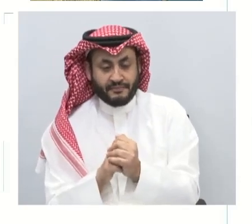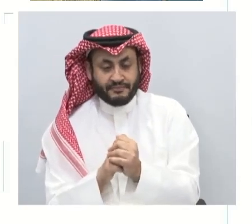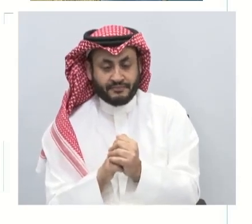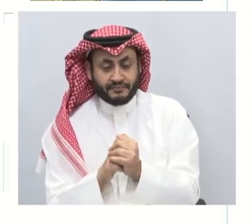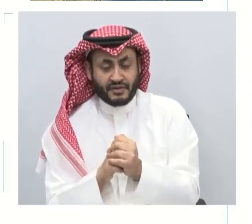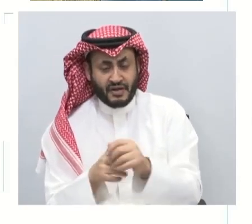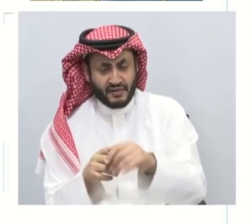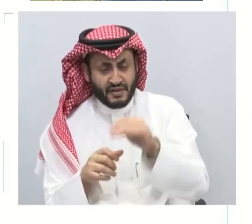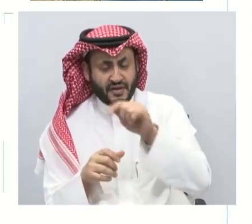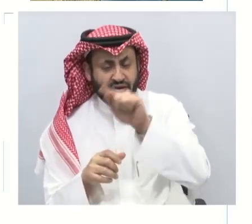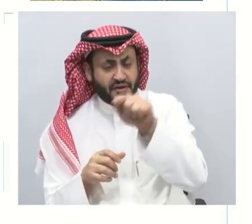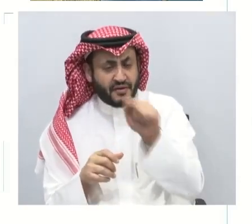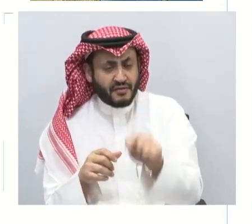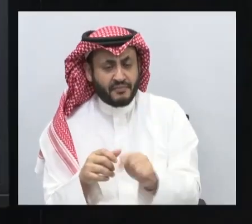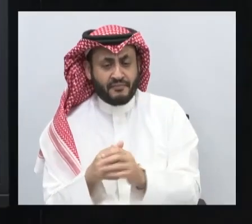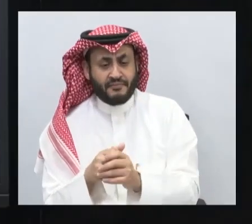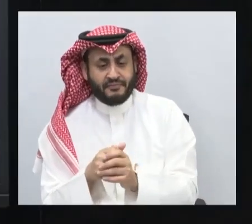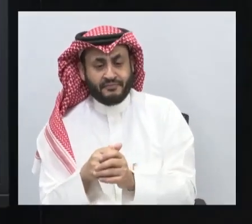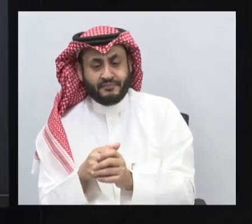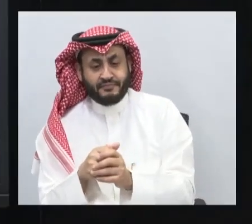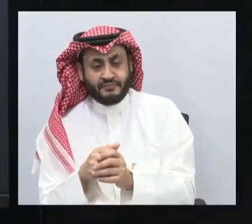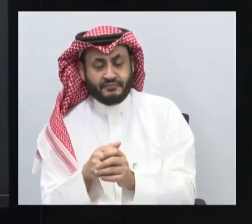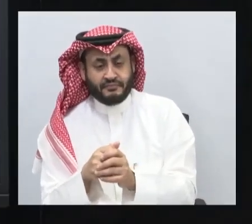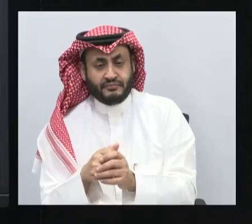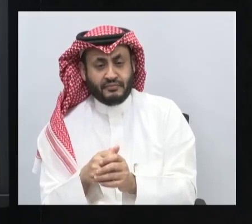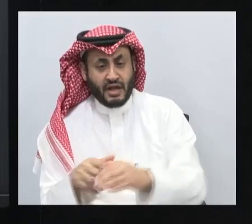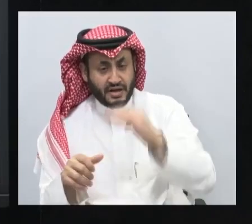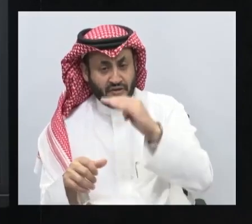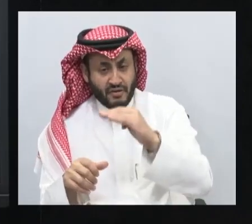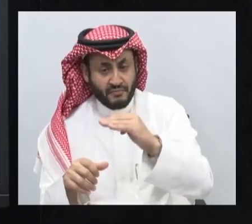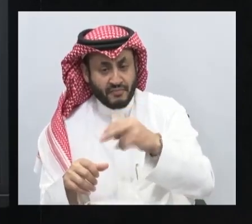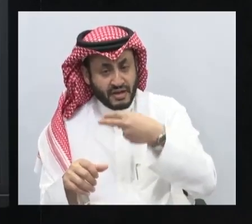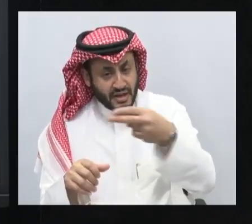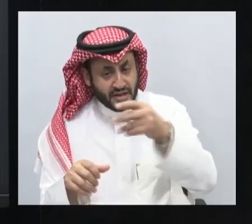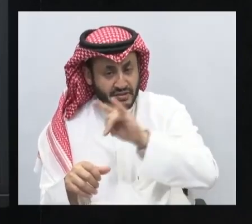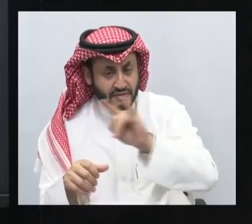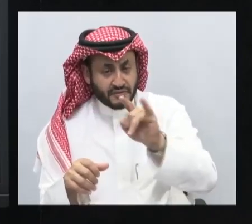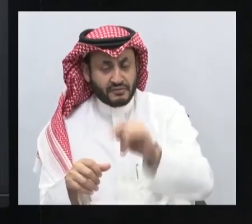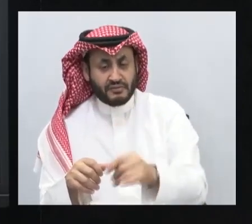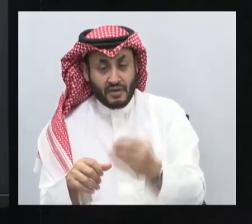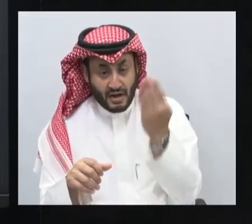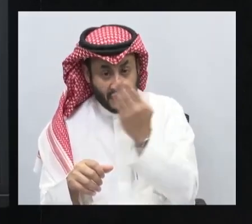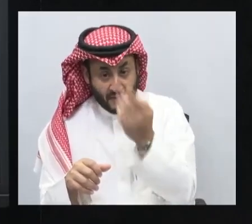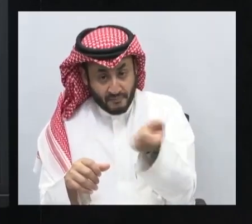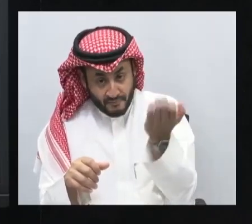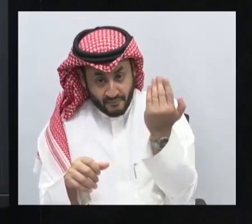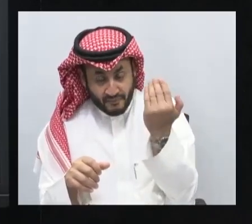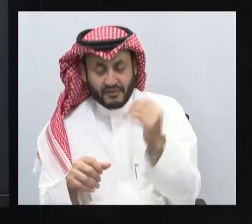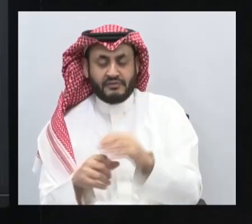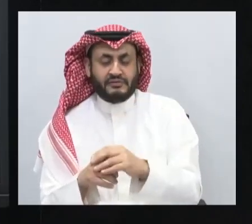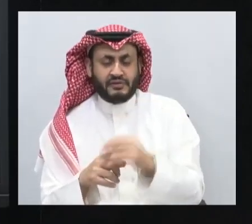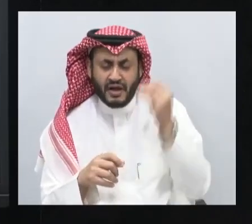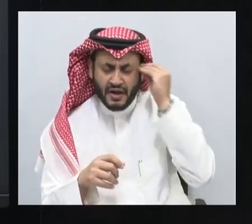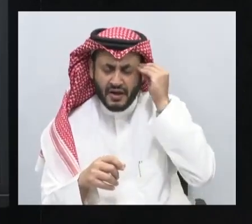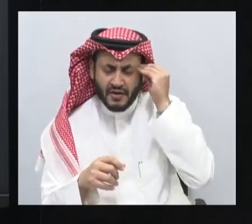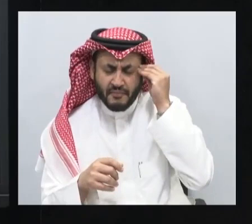some questions after you listen, but as we said before, reading the questions before listening will help you